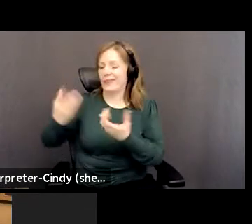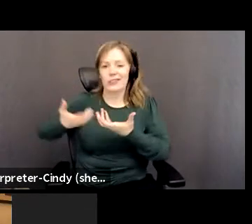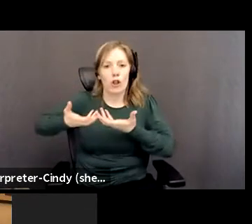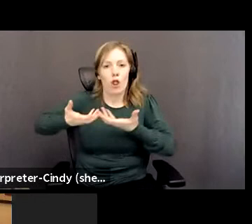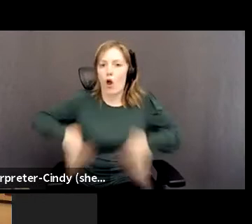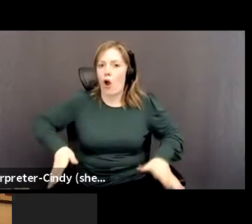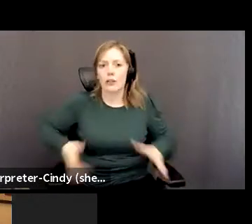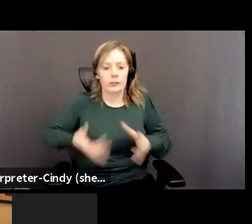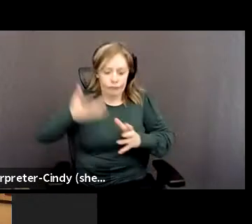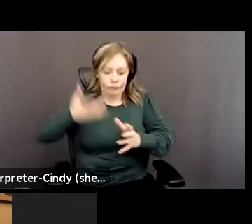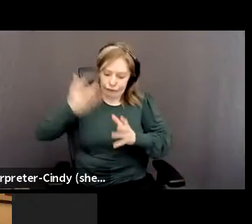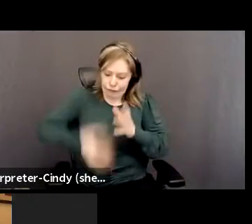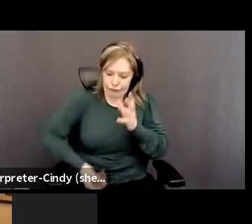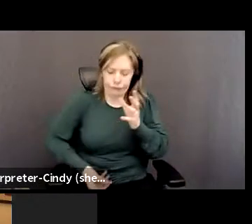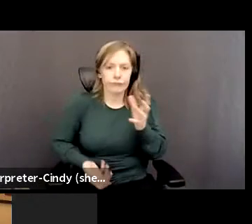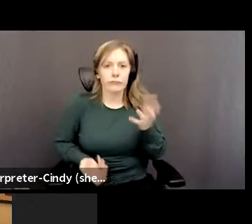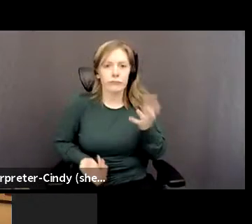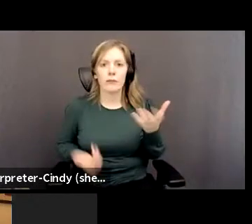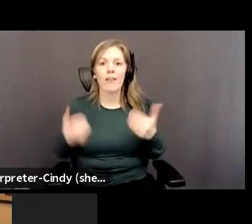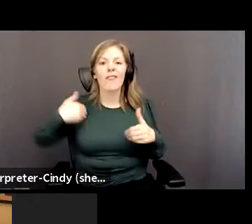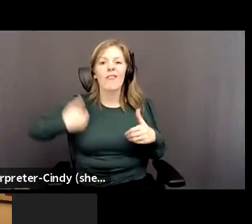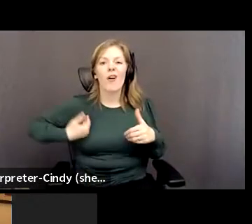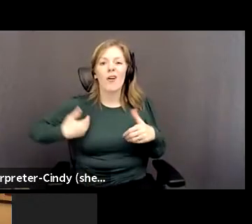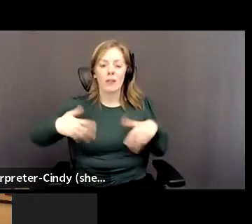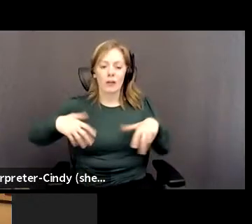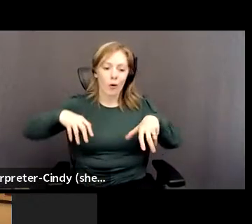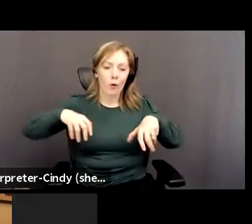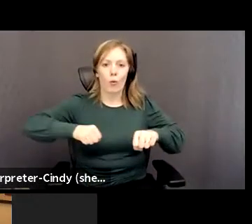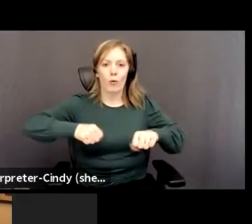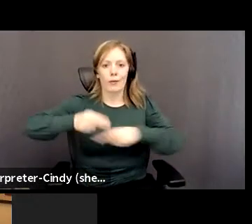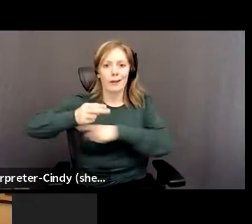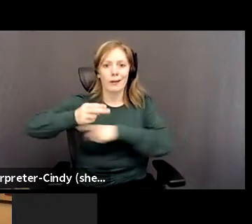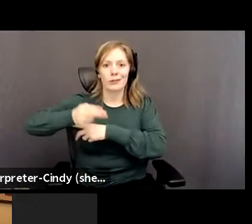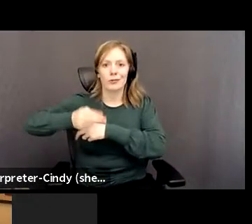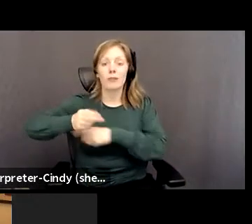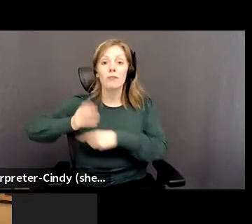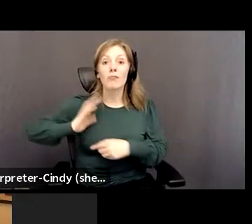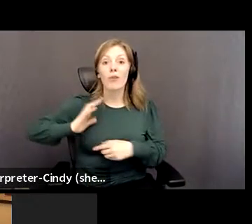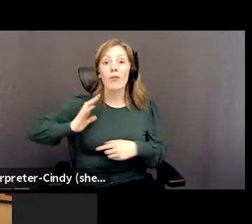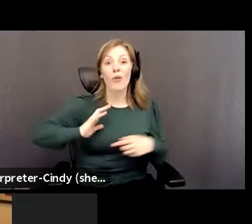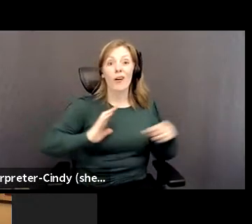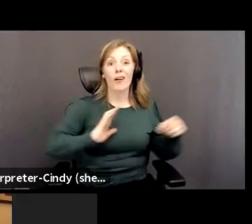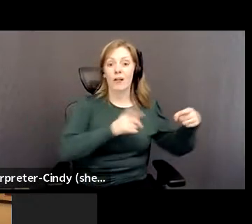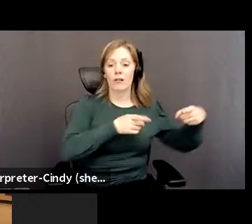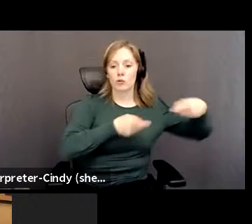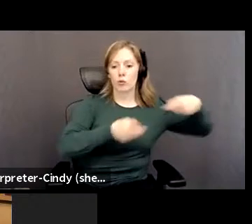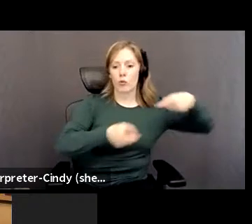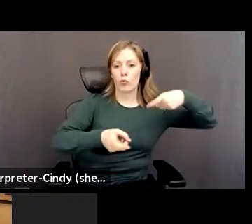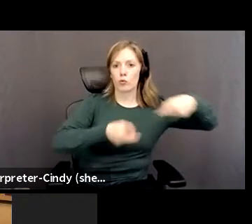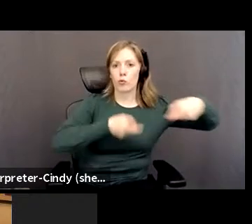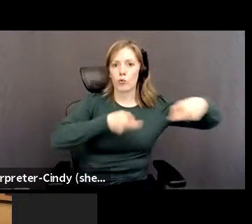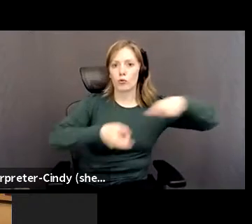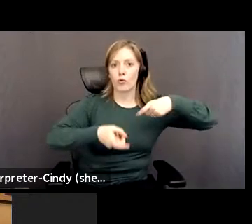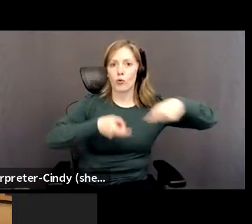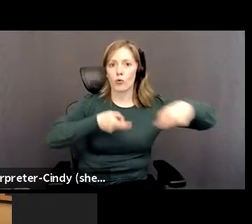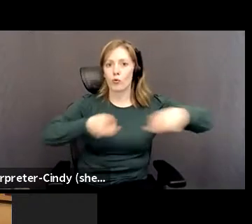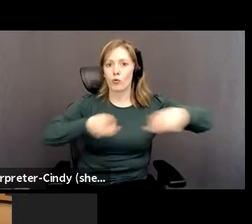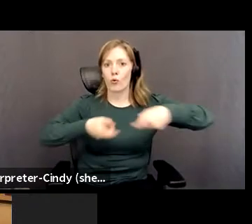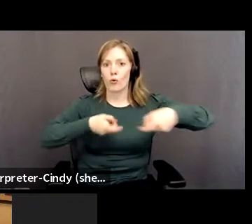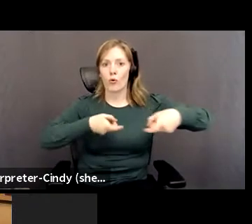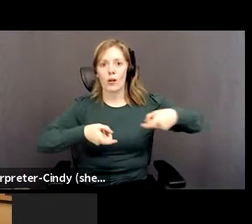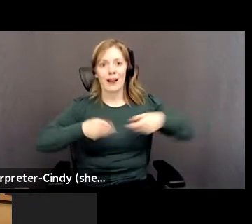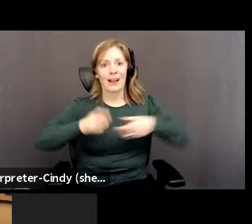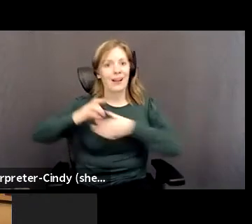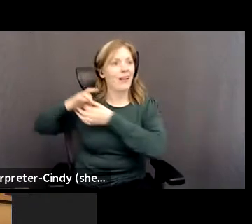histories, is that we're no longer connected to other forces that move in us and that allow us to relate with